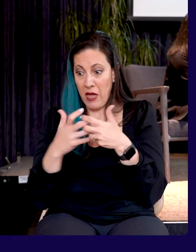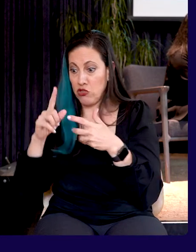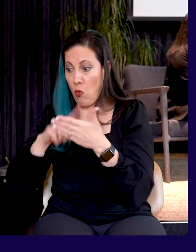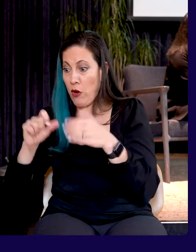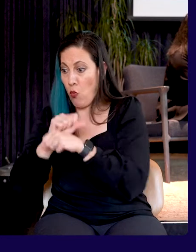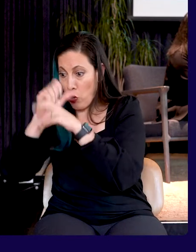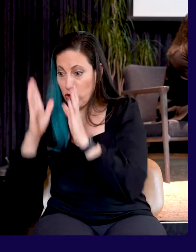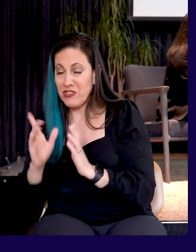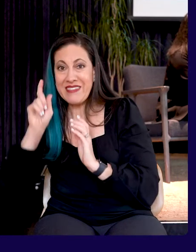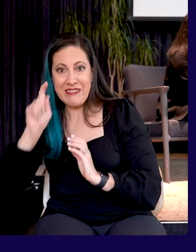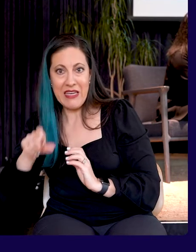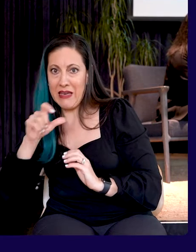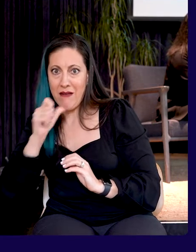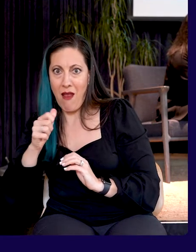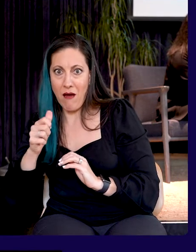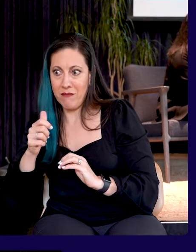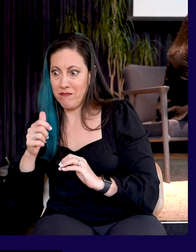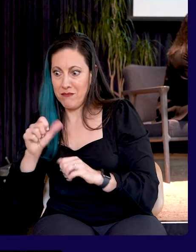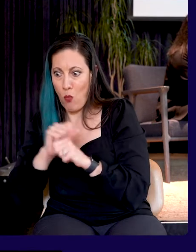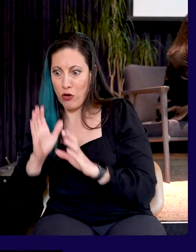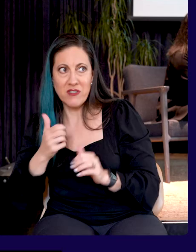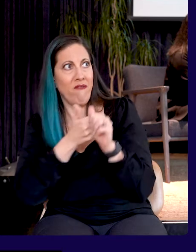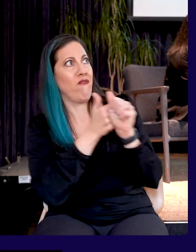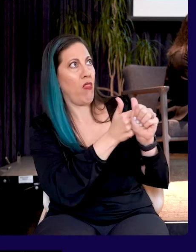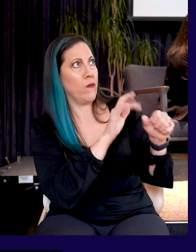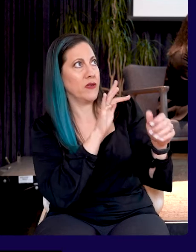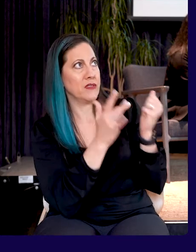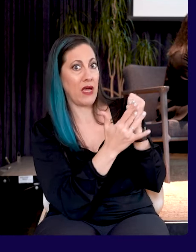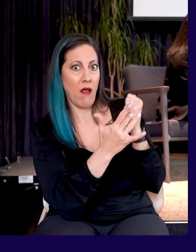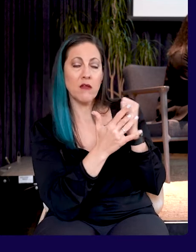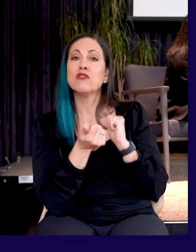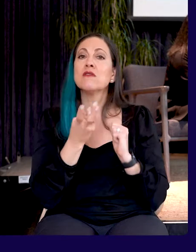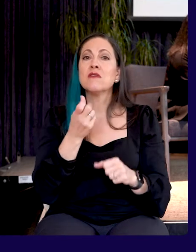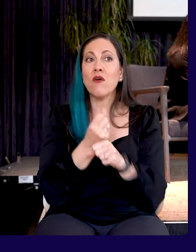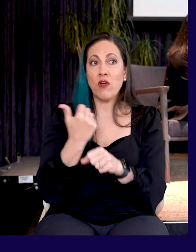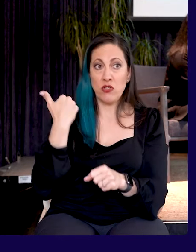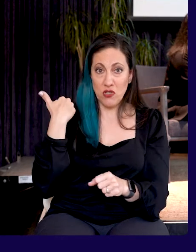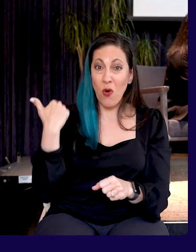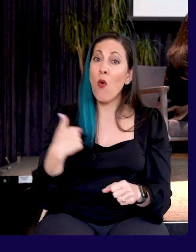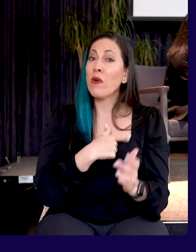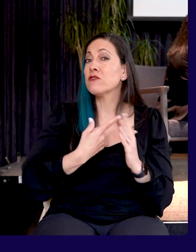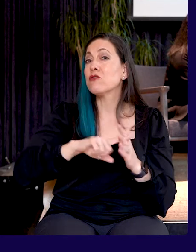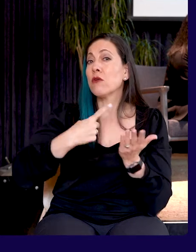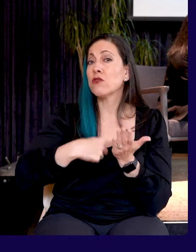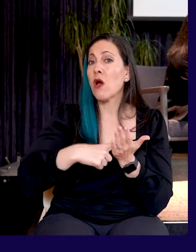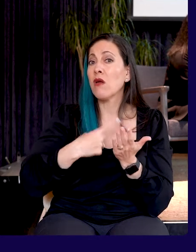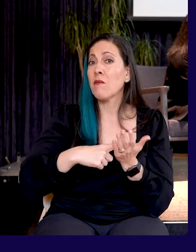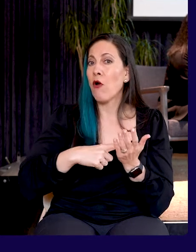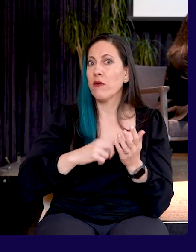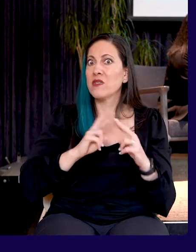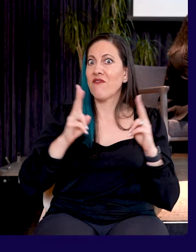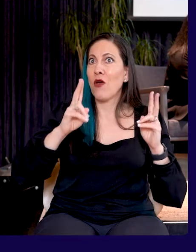us. And when you say it, I have to tell you, a couple years ago when we started talking about this, it was a little bit fantastical. But over the last several